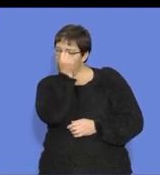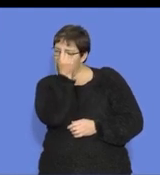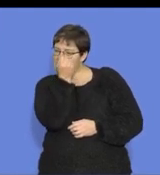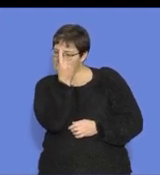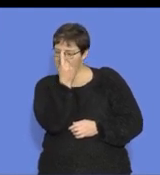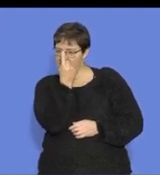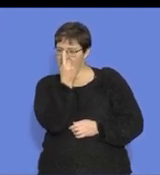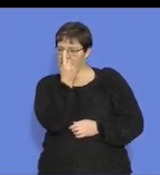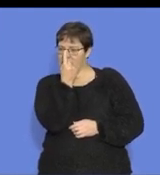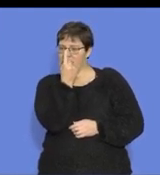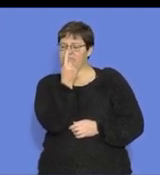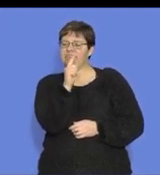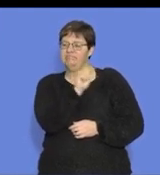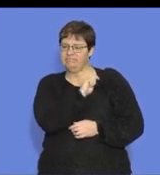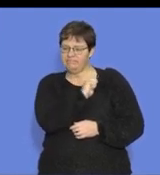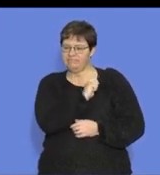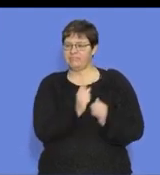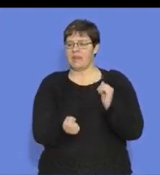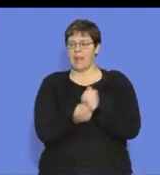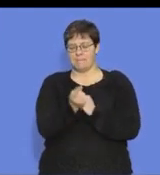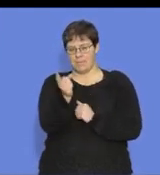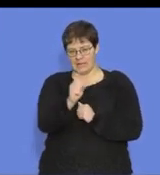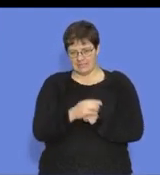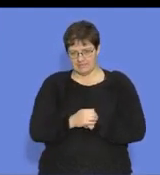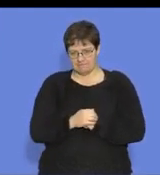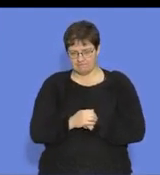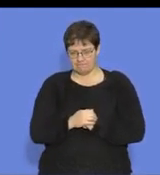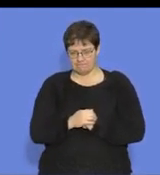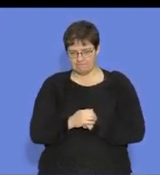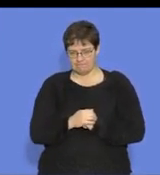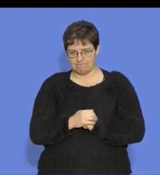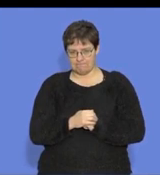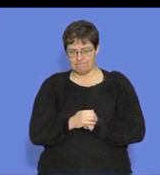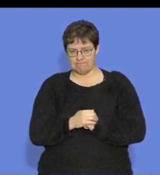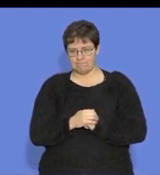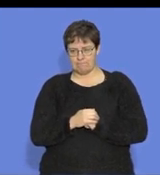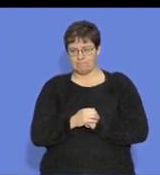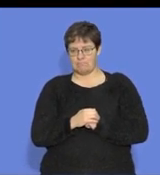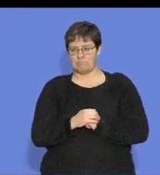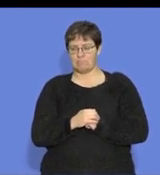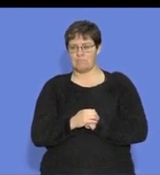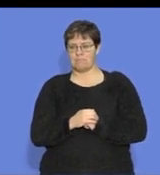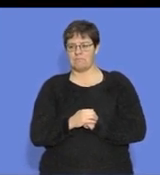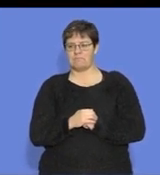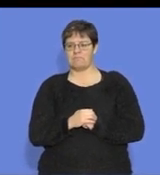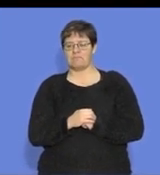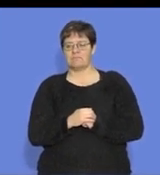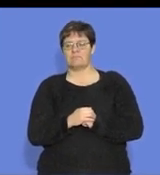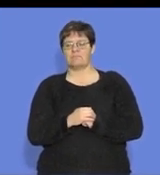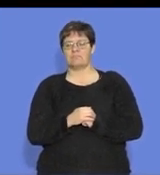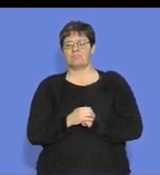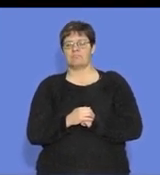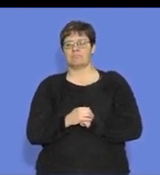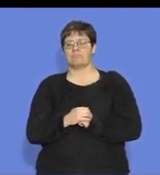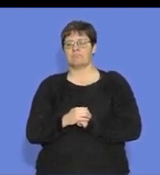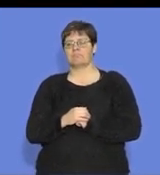understand what is actually happening in the experiment. So let's have a